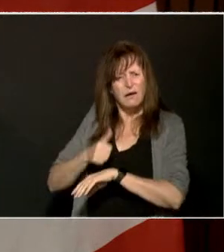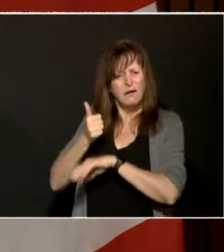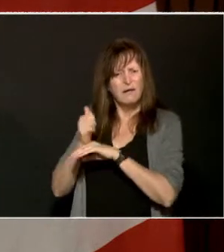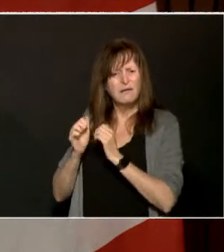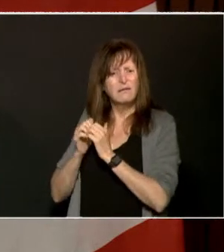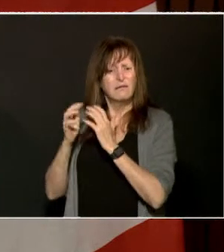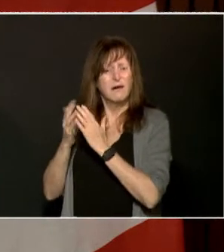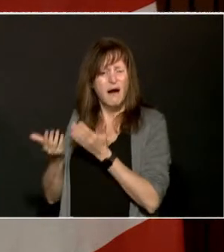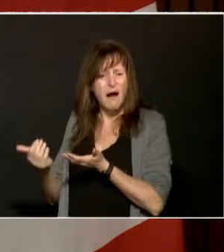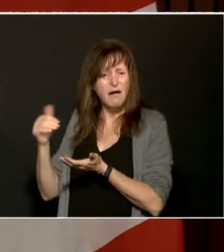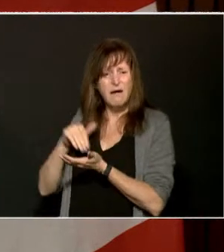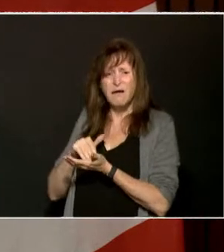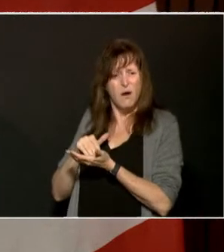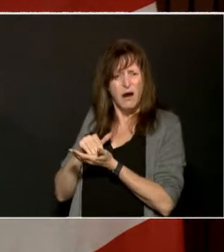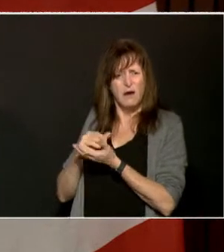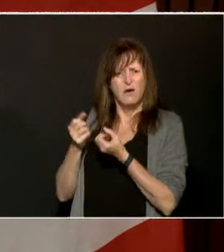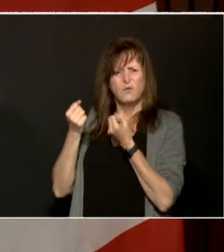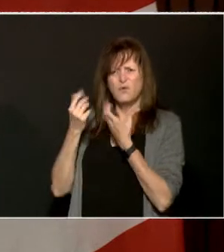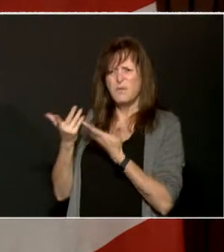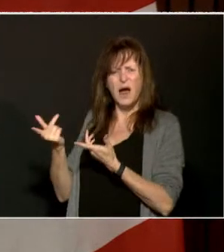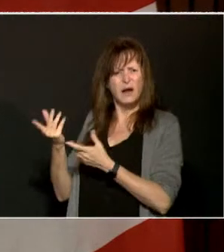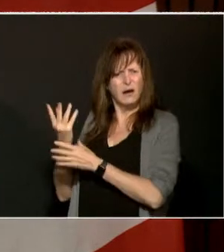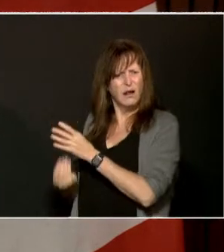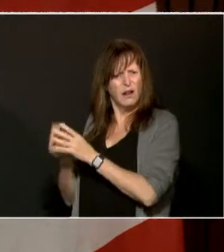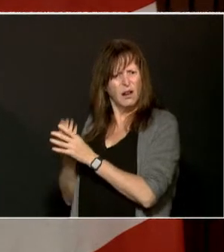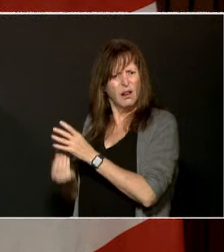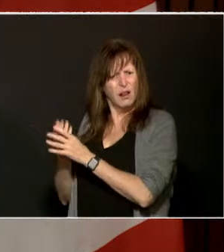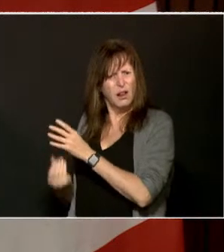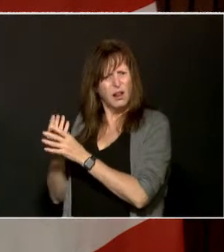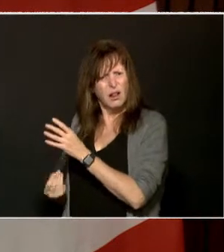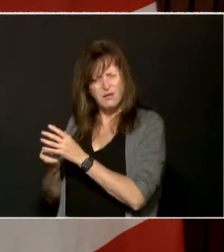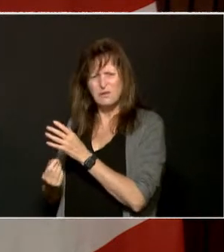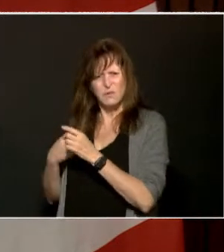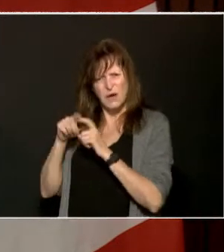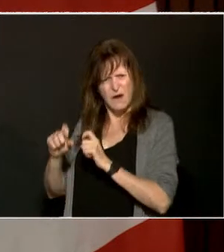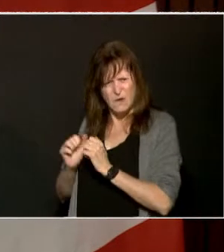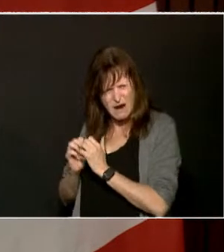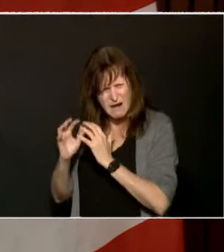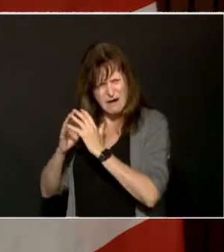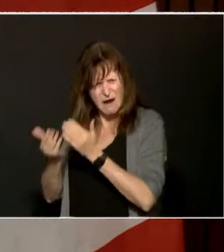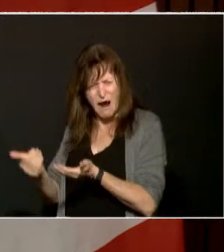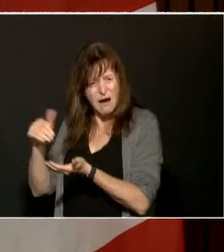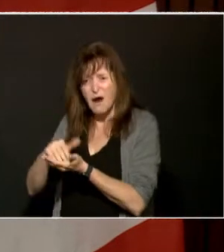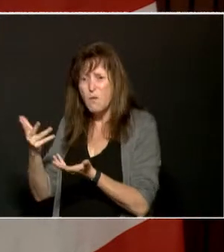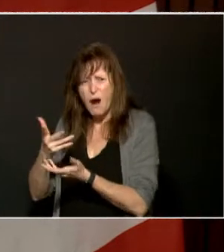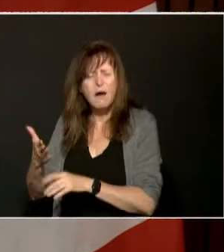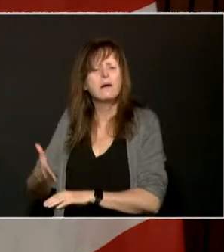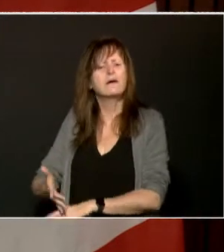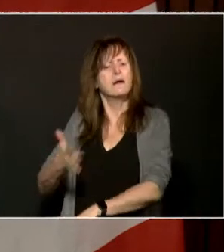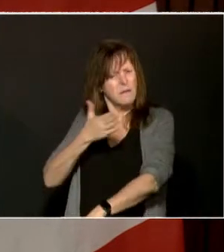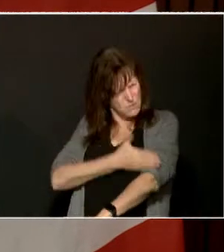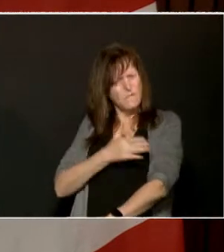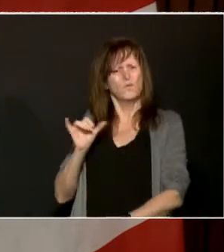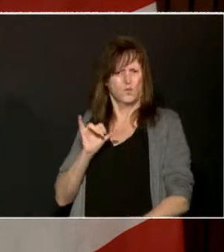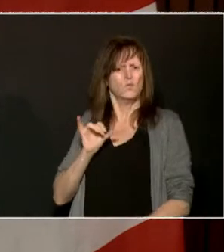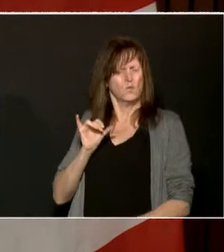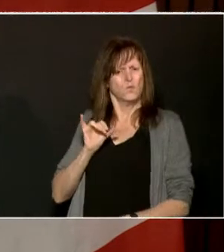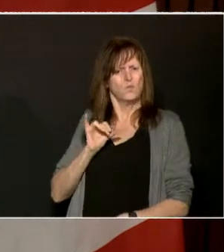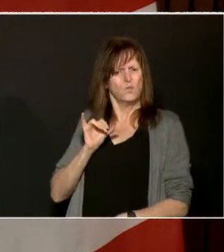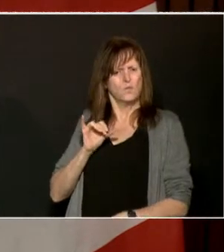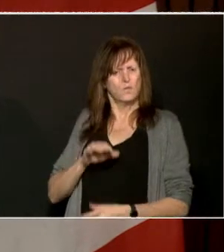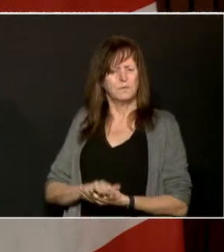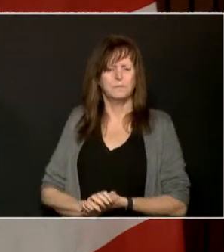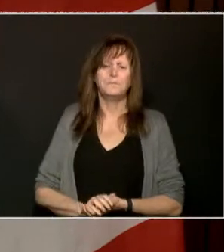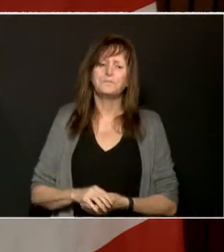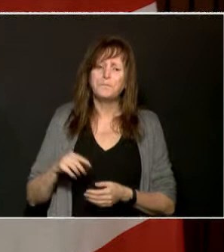better. There'll be a lot of disagreements about how to move forward, but from what I've had the privilege to witness over the last year, it won't take too